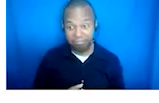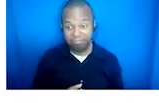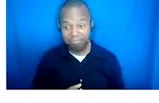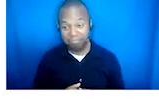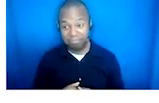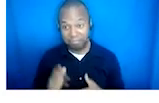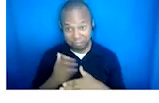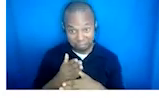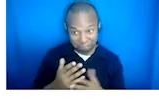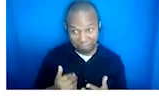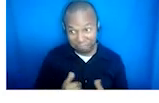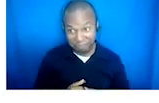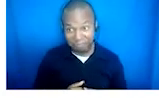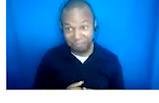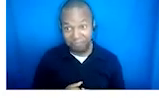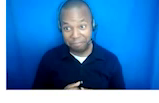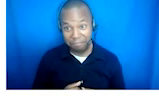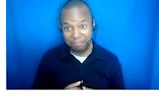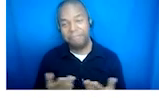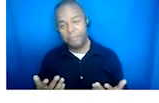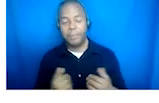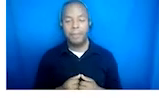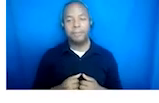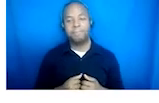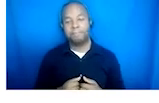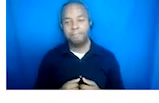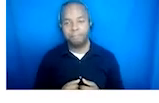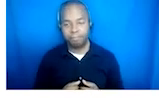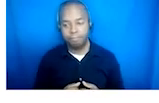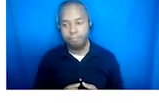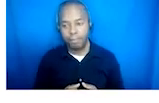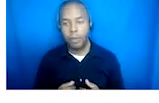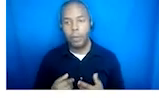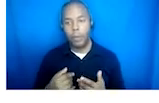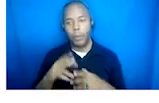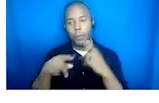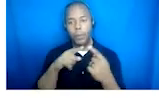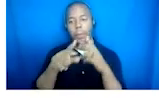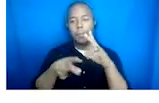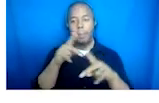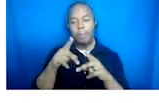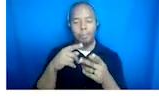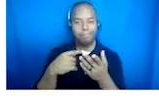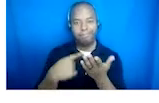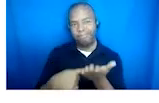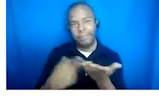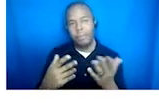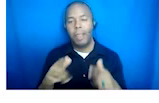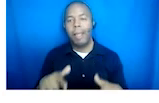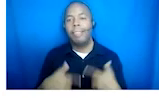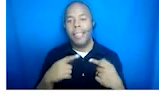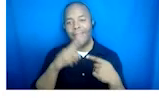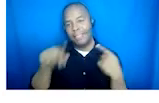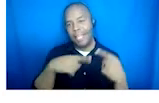That you want to share? So an ecosystem refers to the life cycle of a